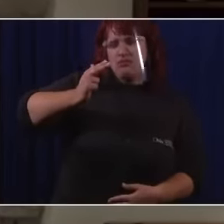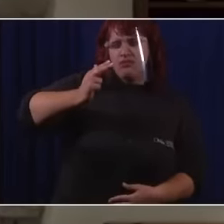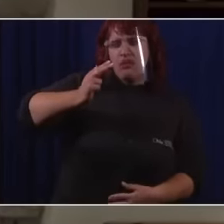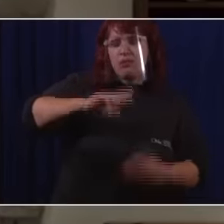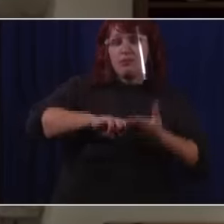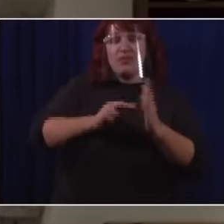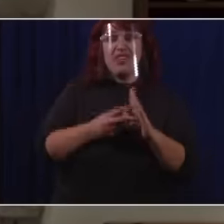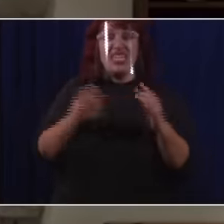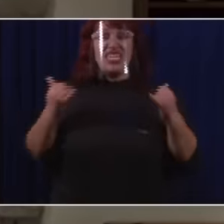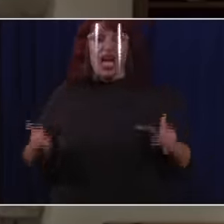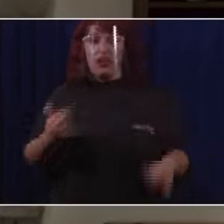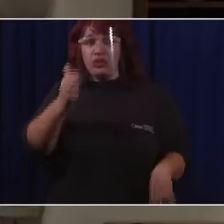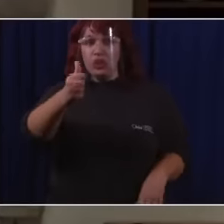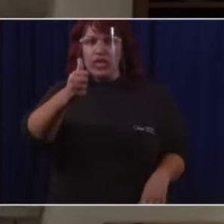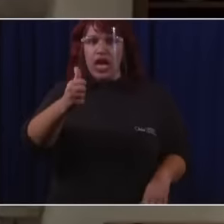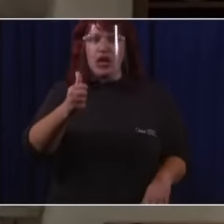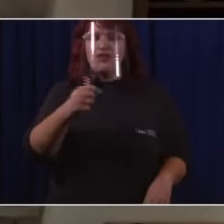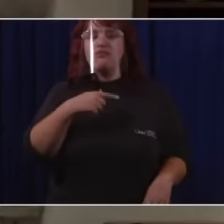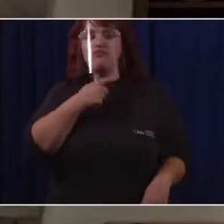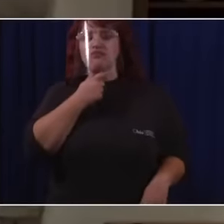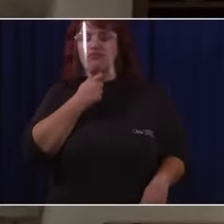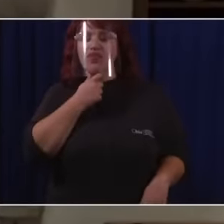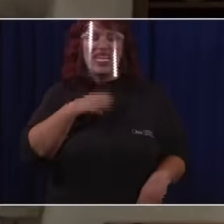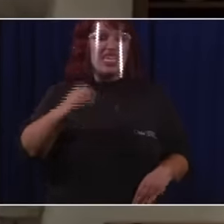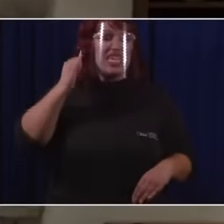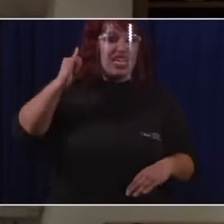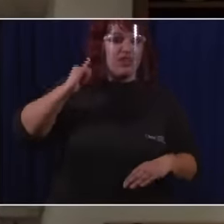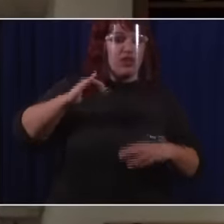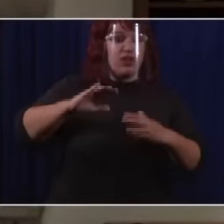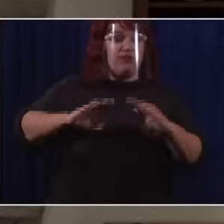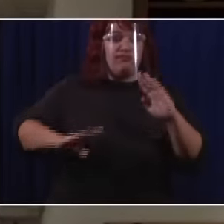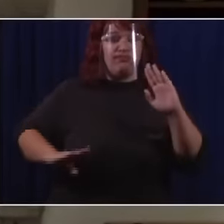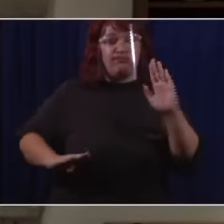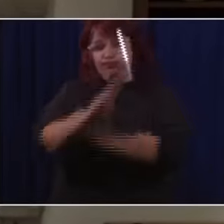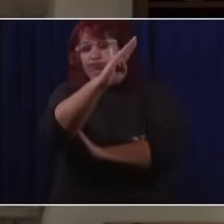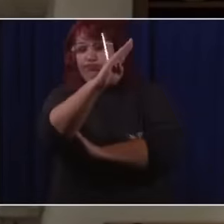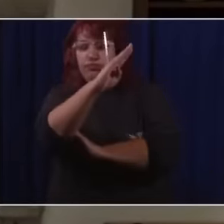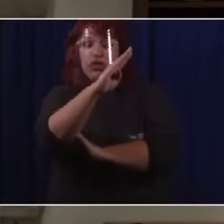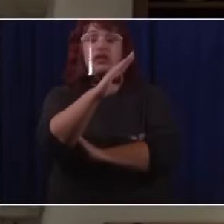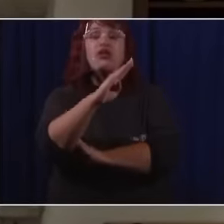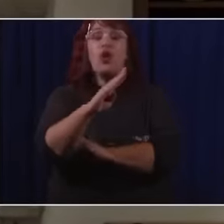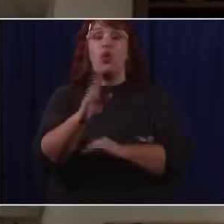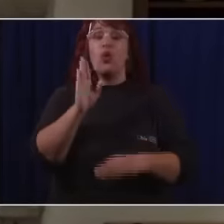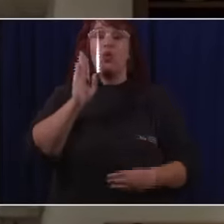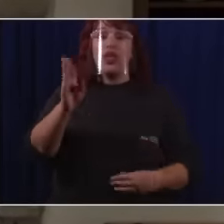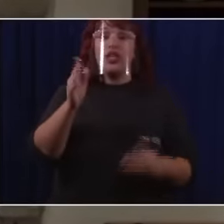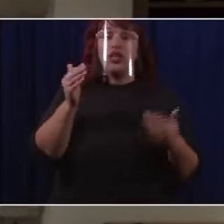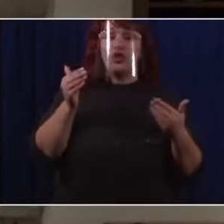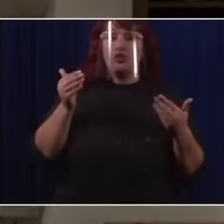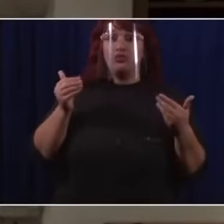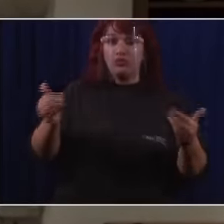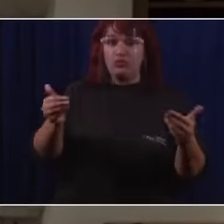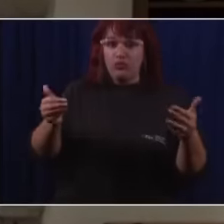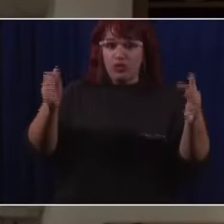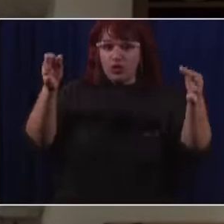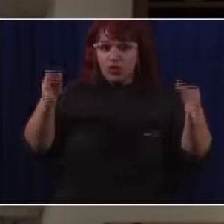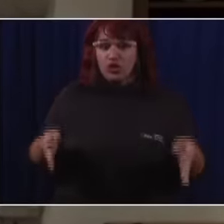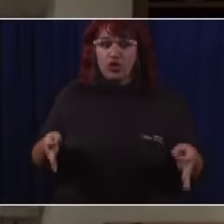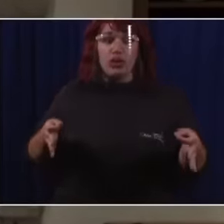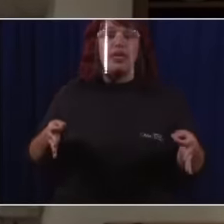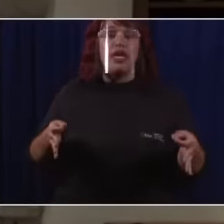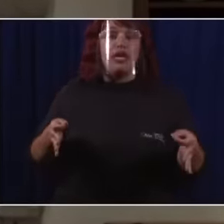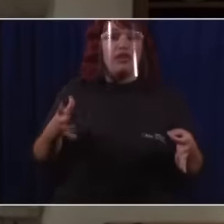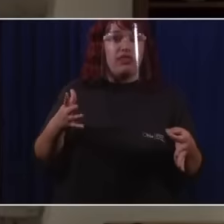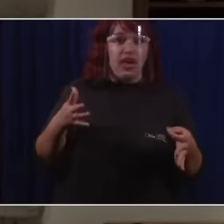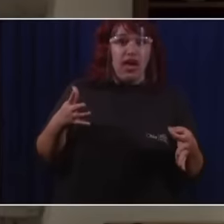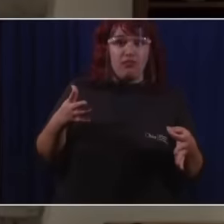if there was a surge, such as limiting elective surgeries again? And then a quick question, are you or the Lieutenant Governor